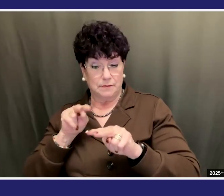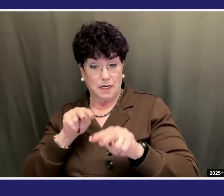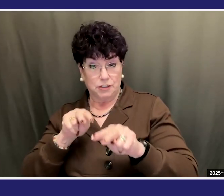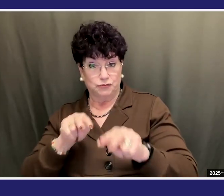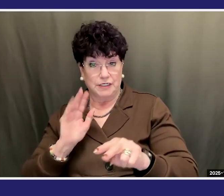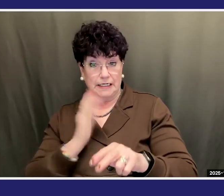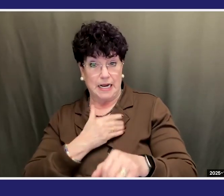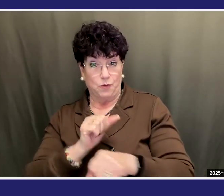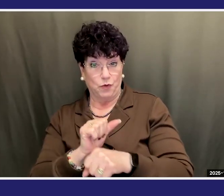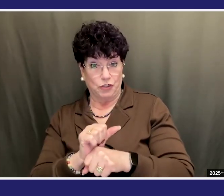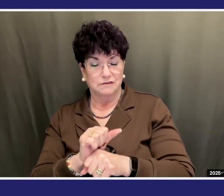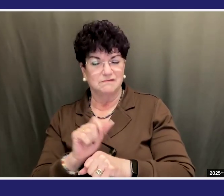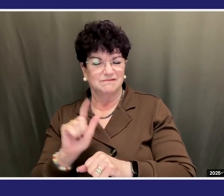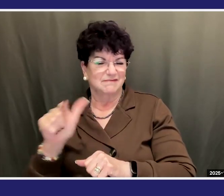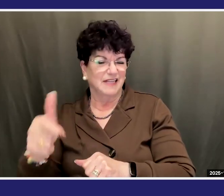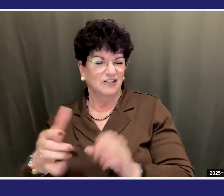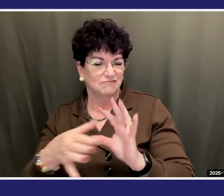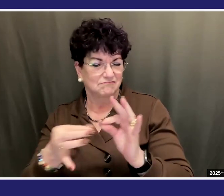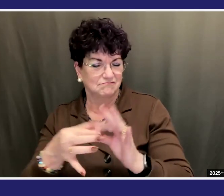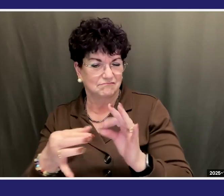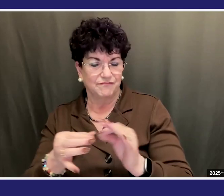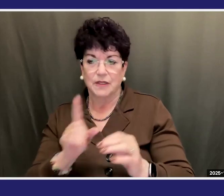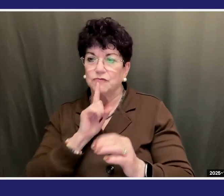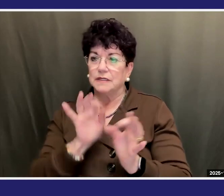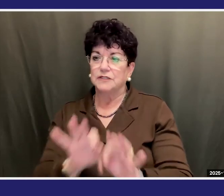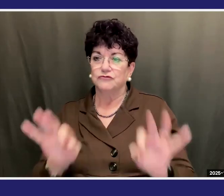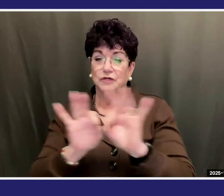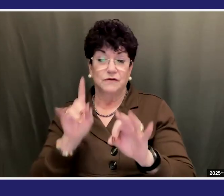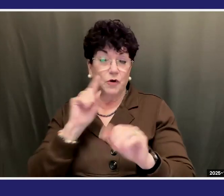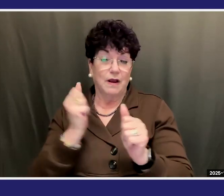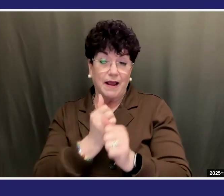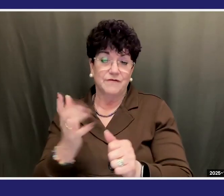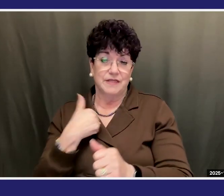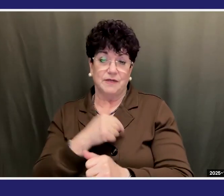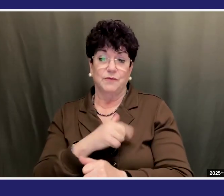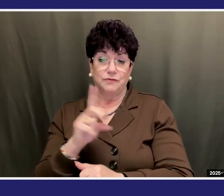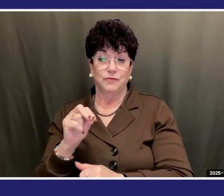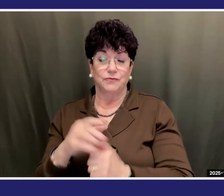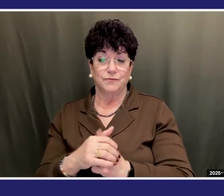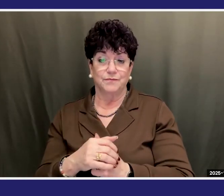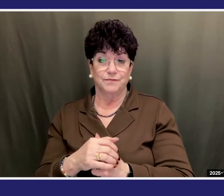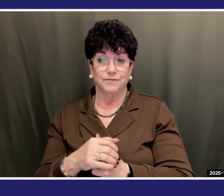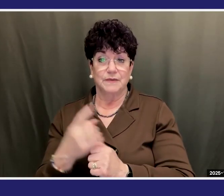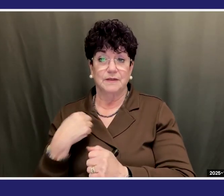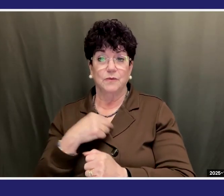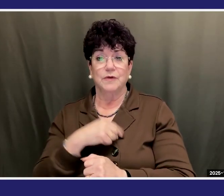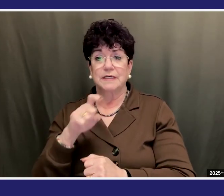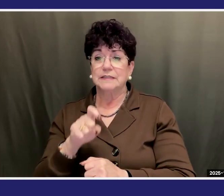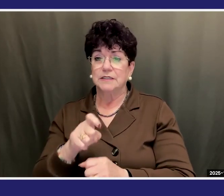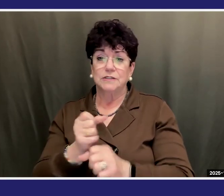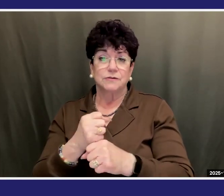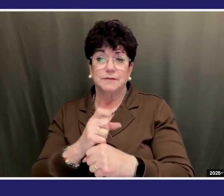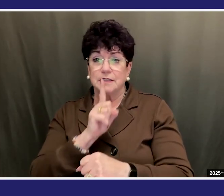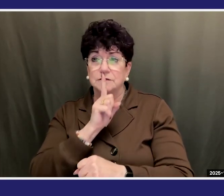our work, as you'll hear later, is critical to everything that we are going to be doing, because we want to ensure that we